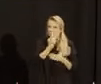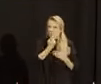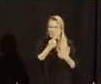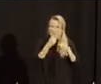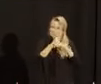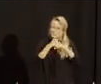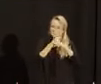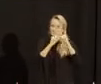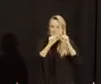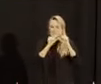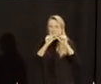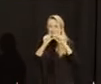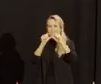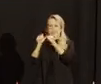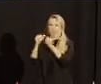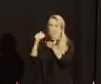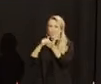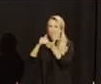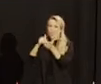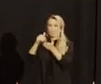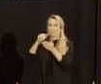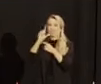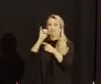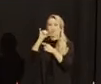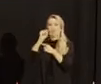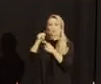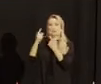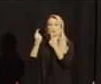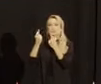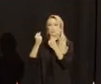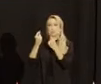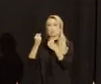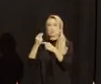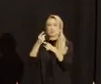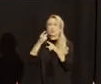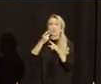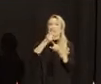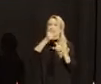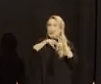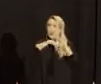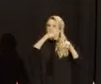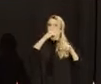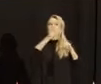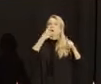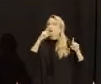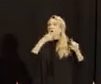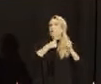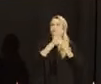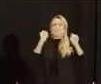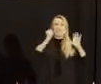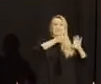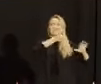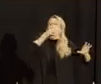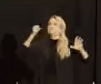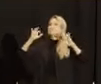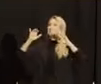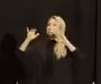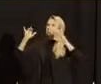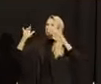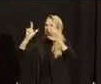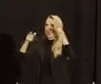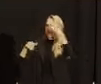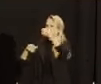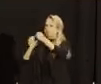to go back in to this institution and then come back out. She developed